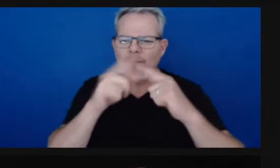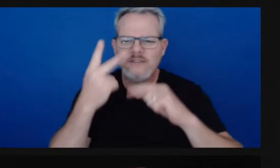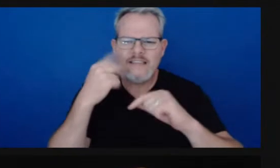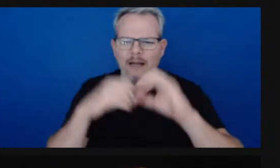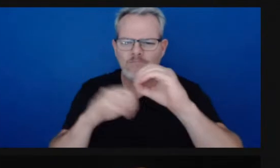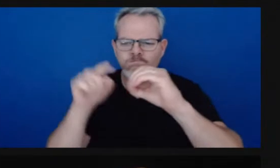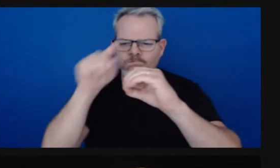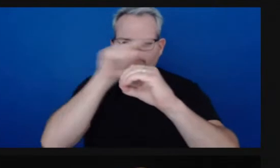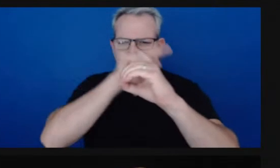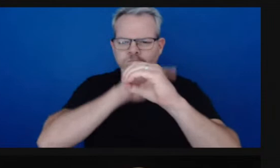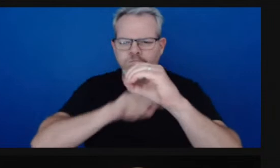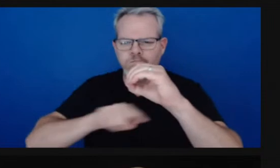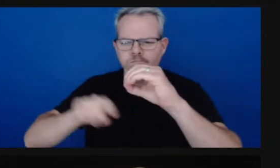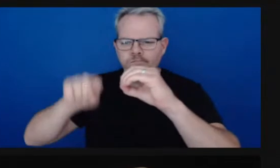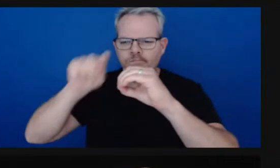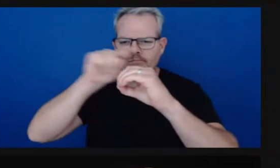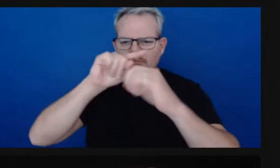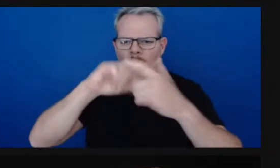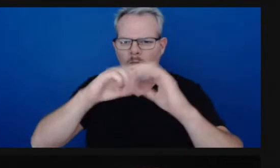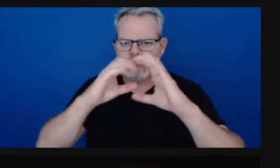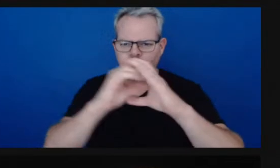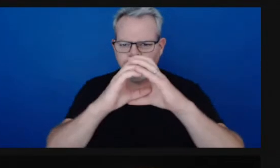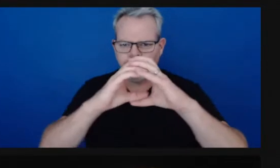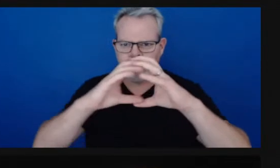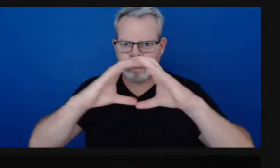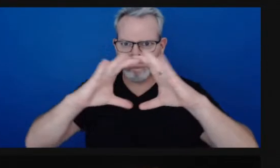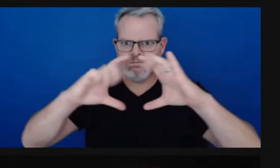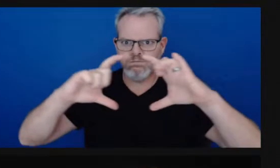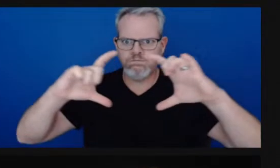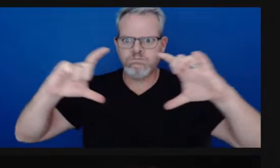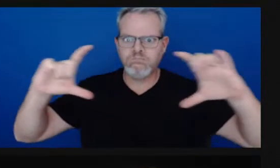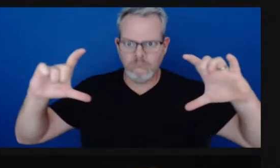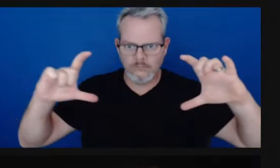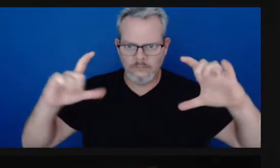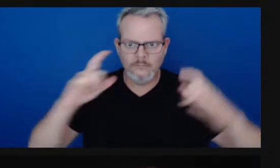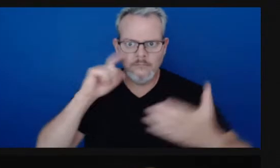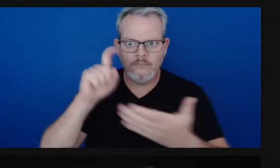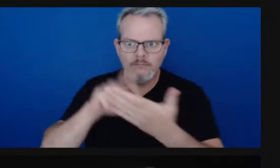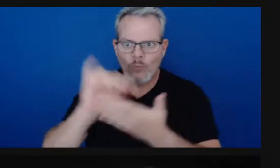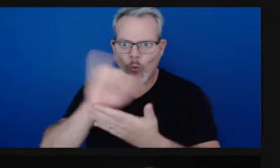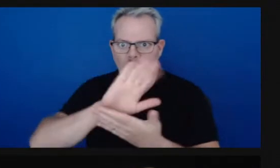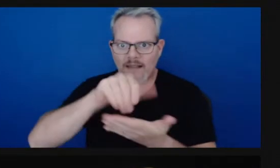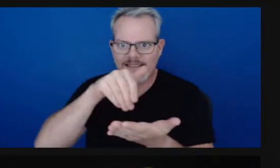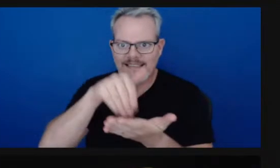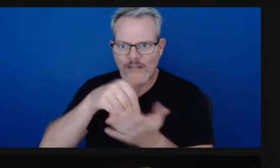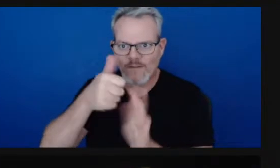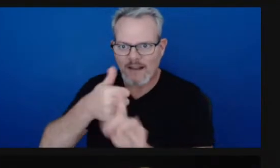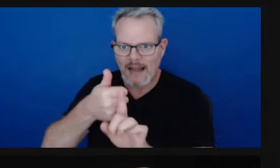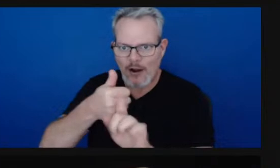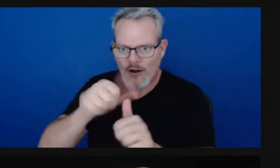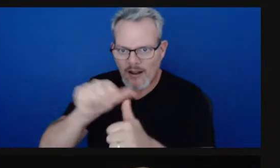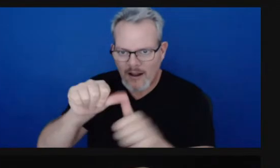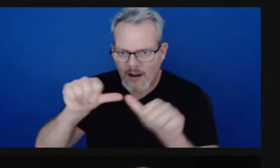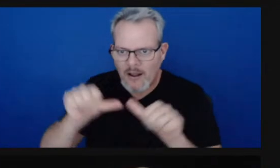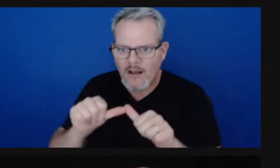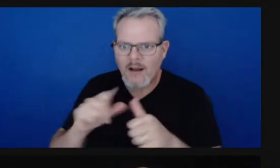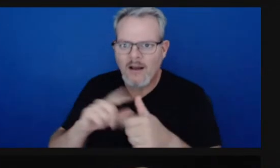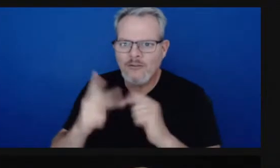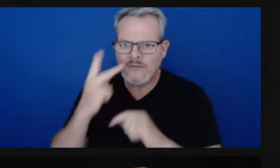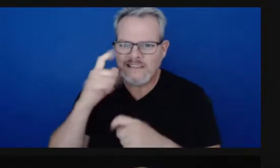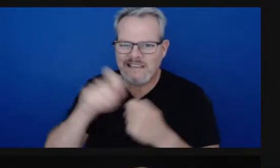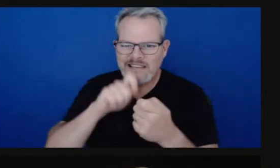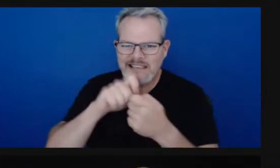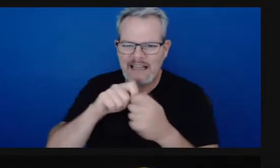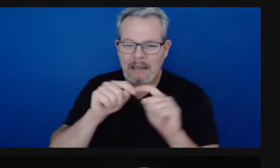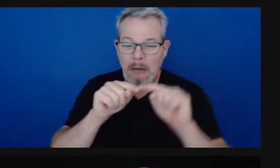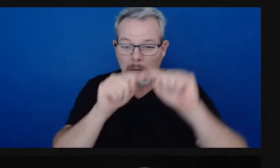there. Another one goes like that. So you can see where the center is of this uplift, but also you can see how far the furthest effects actually go.